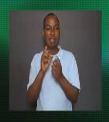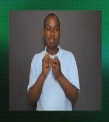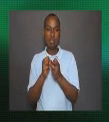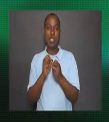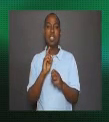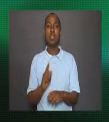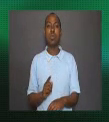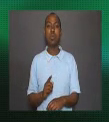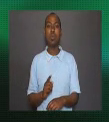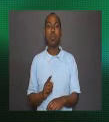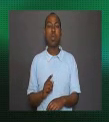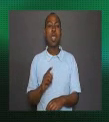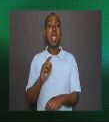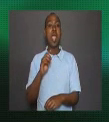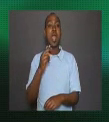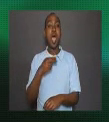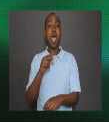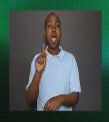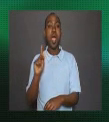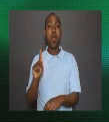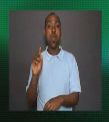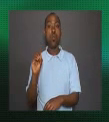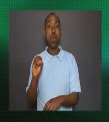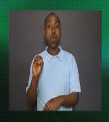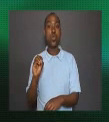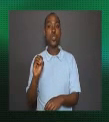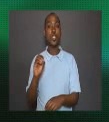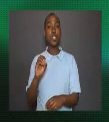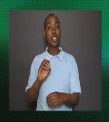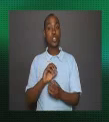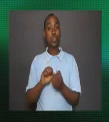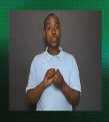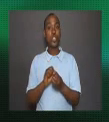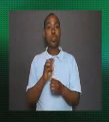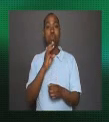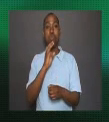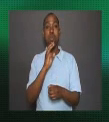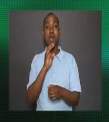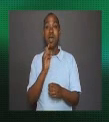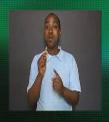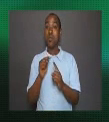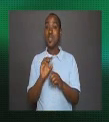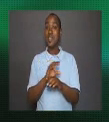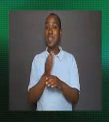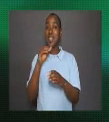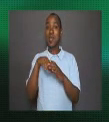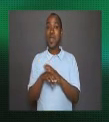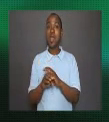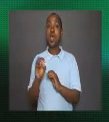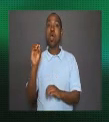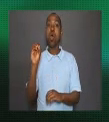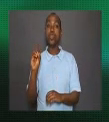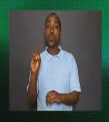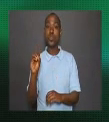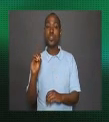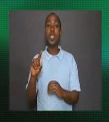In hypotonic solution, water enters the cell through osmosis. This